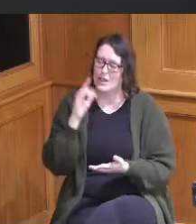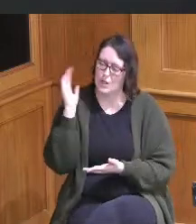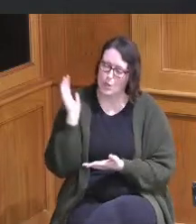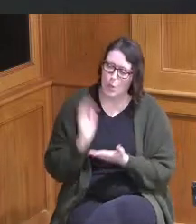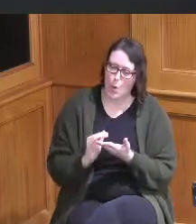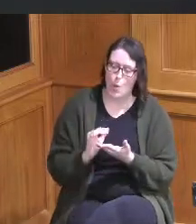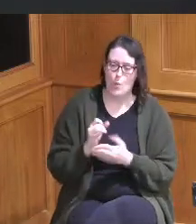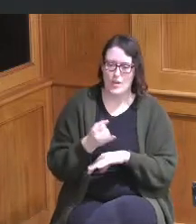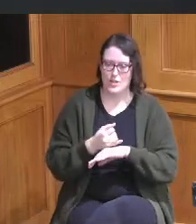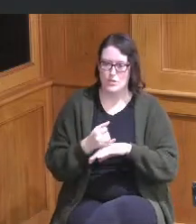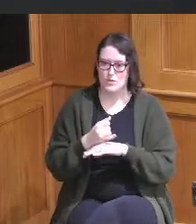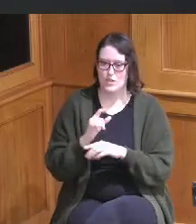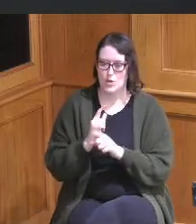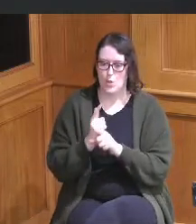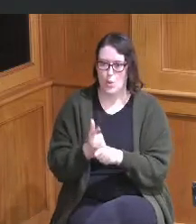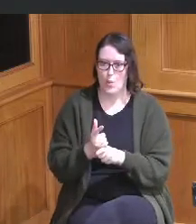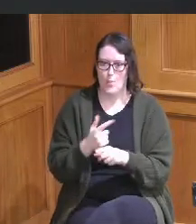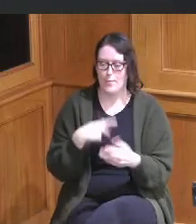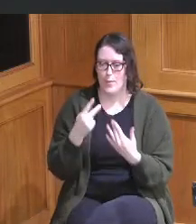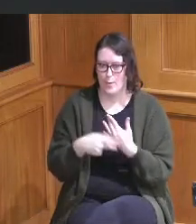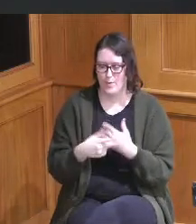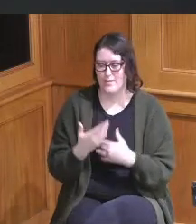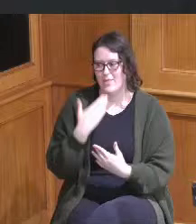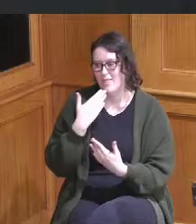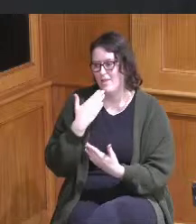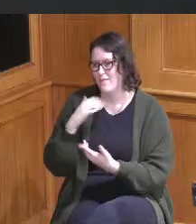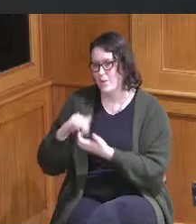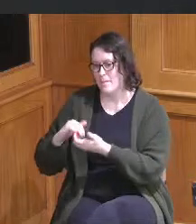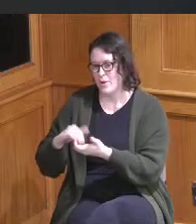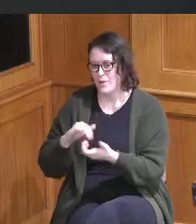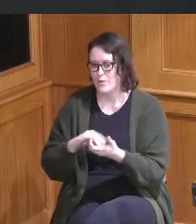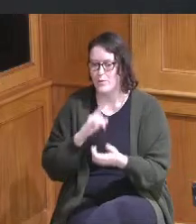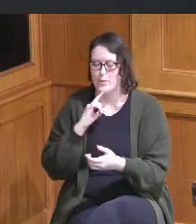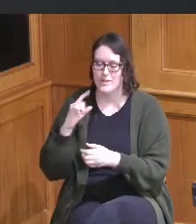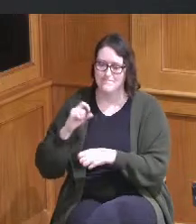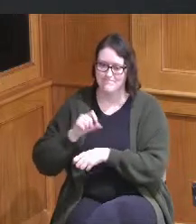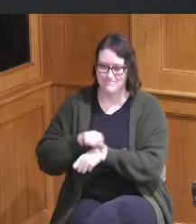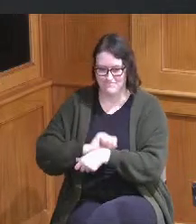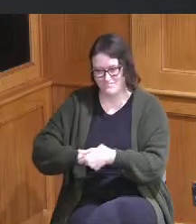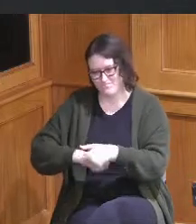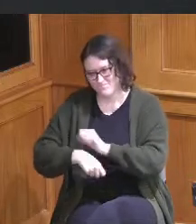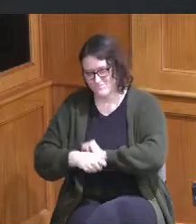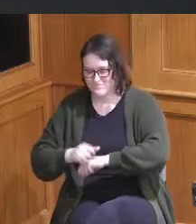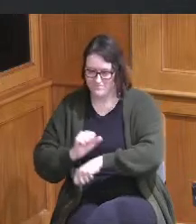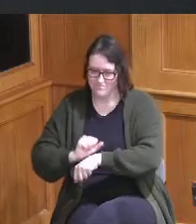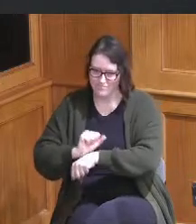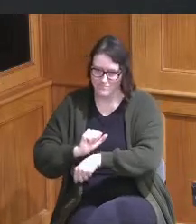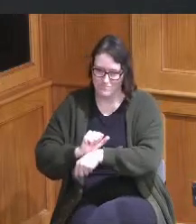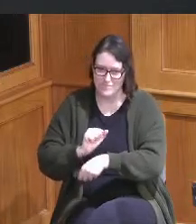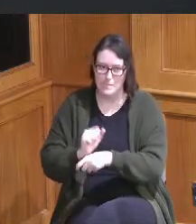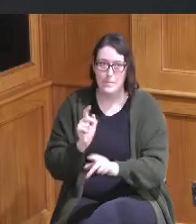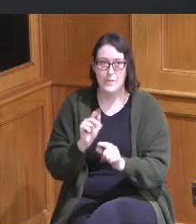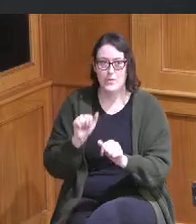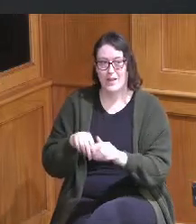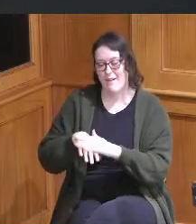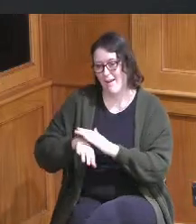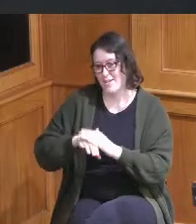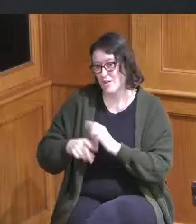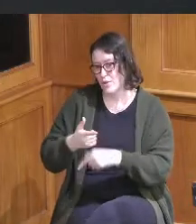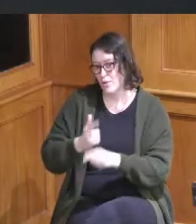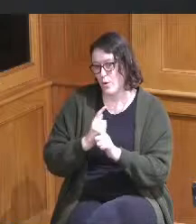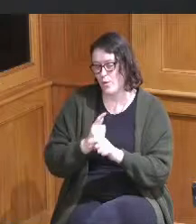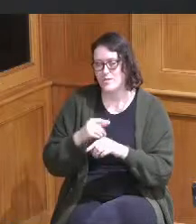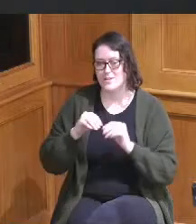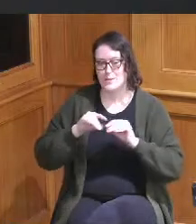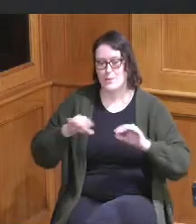program. And I just wanted to thank the partners who are putting the effort in to make sure people have access to the loans and getting the word out about the